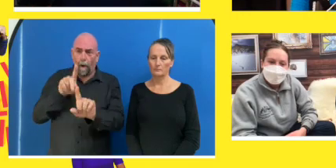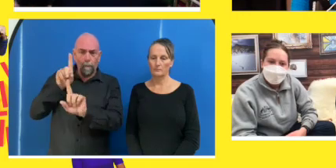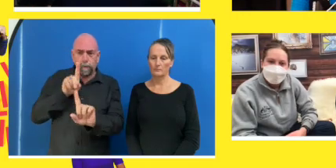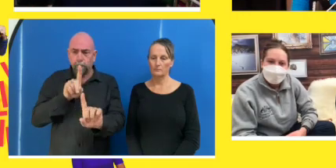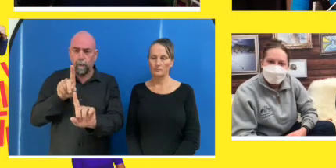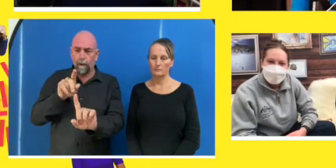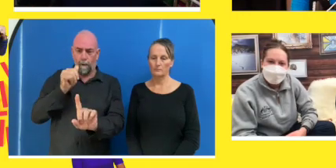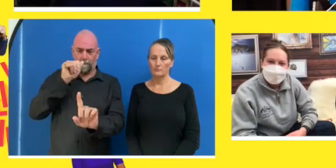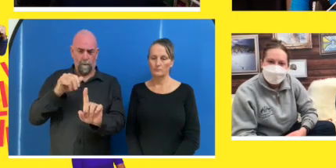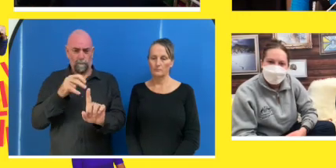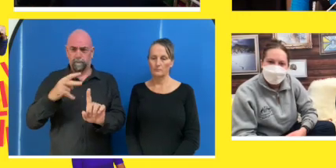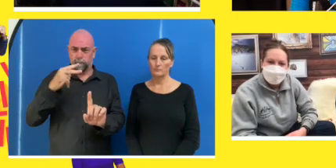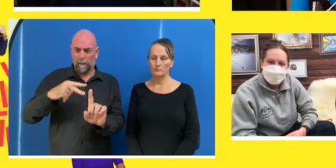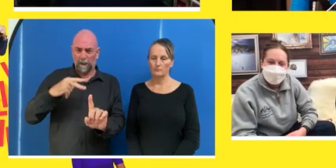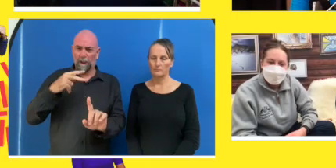time together,